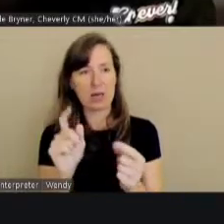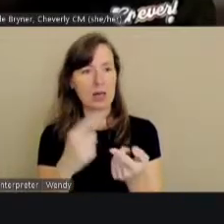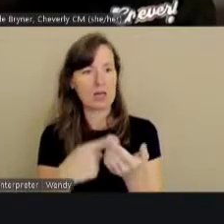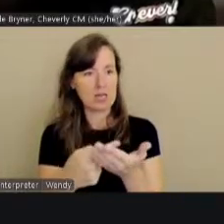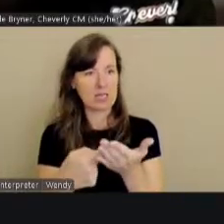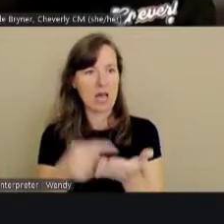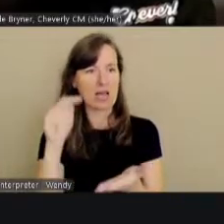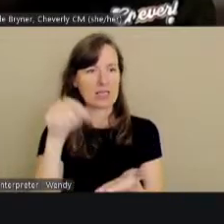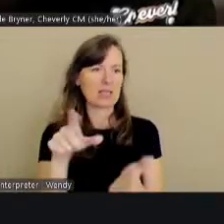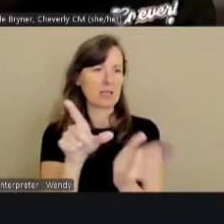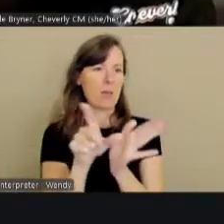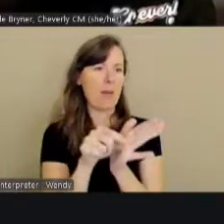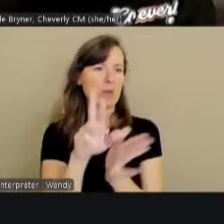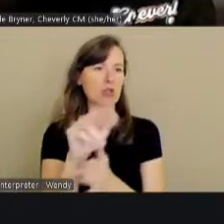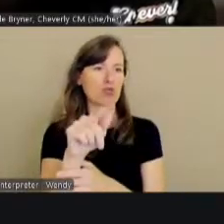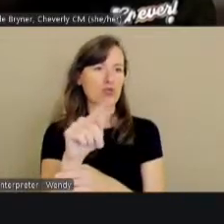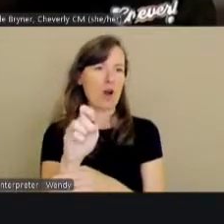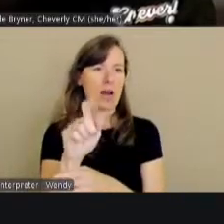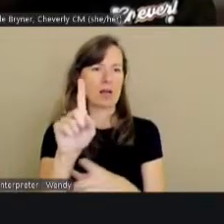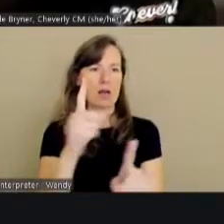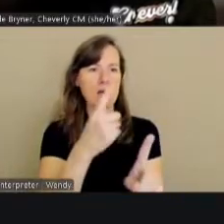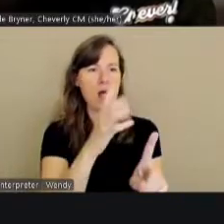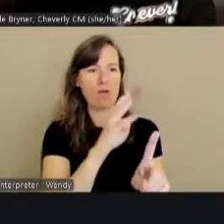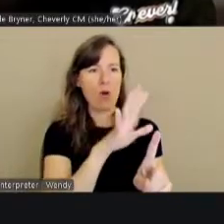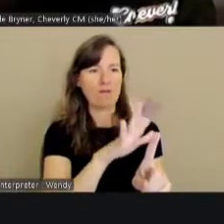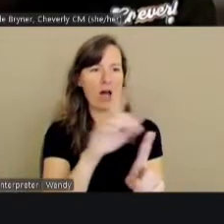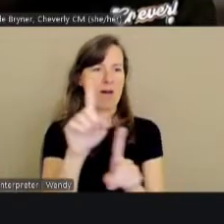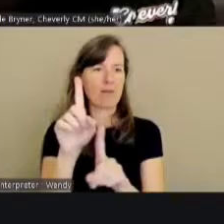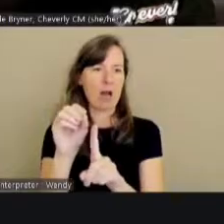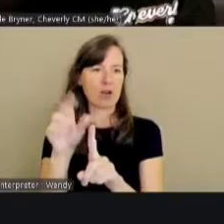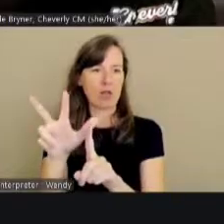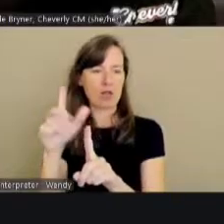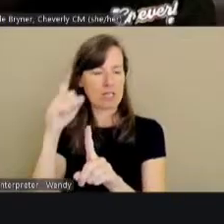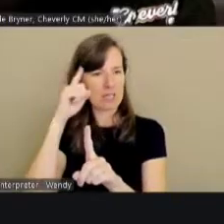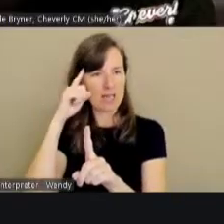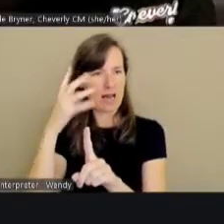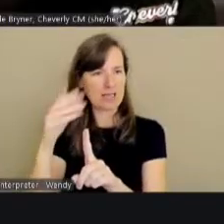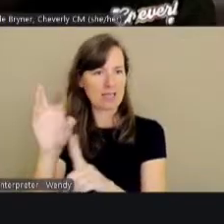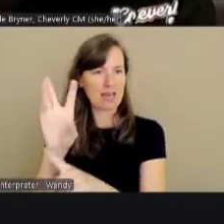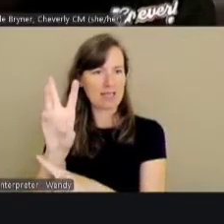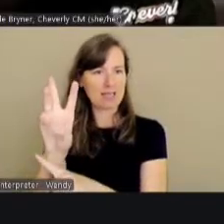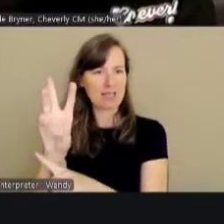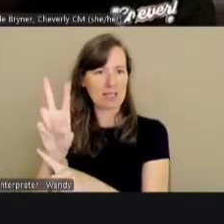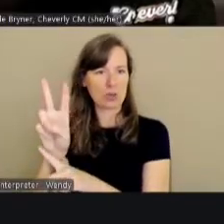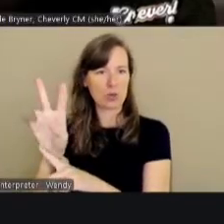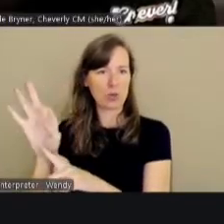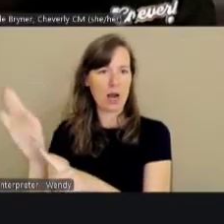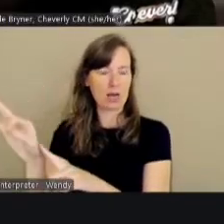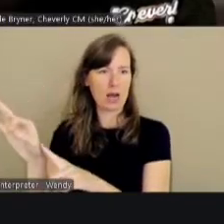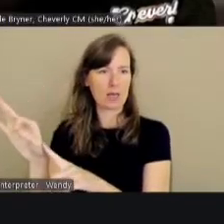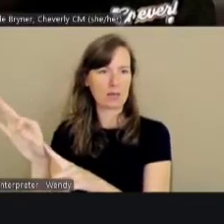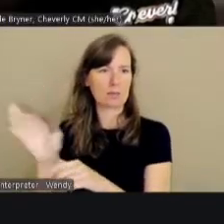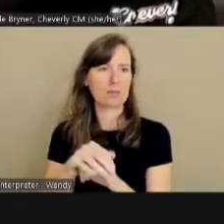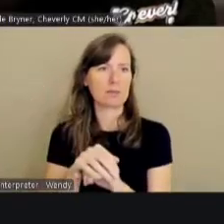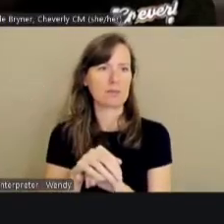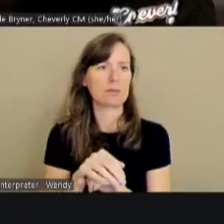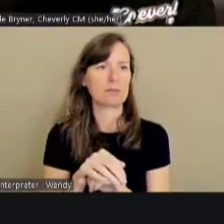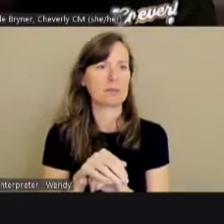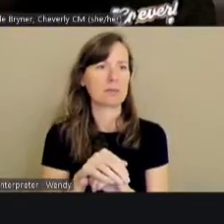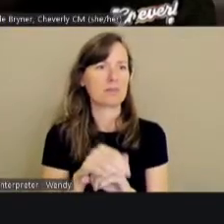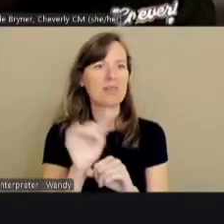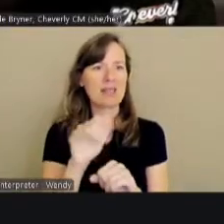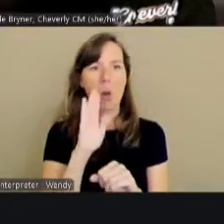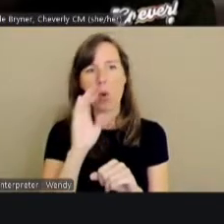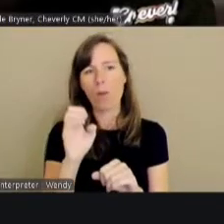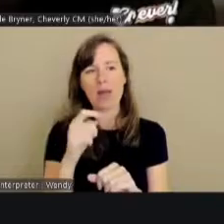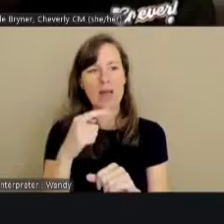published rates, $1.45, 103 cents, and 62.99. That will be a public